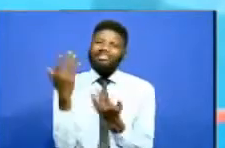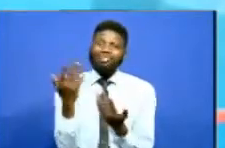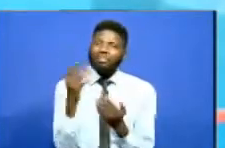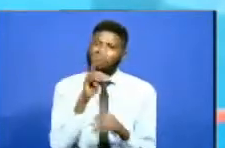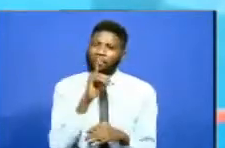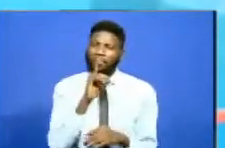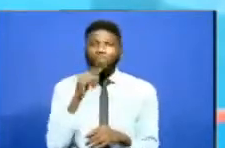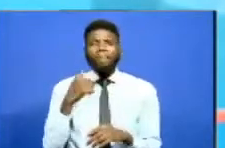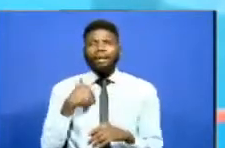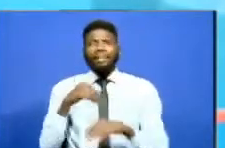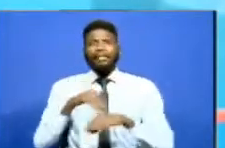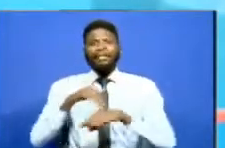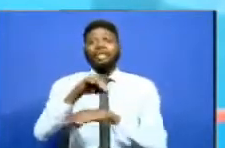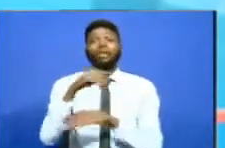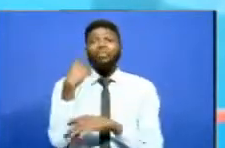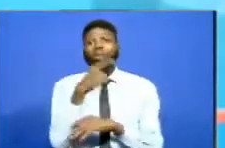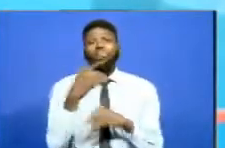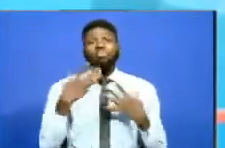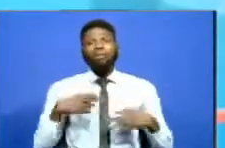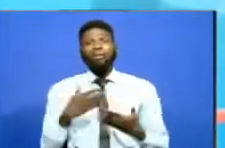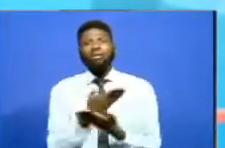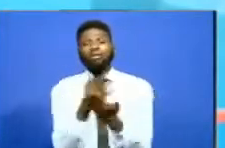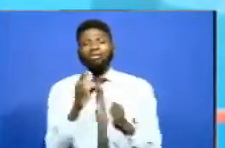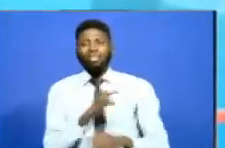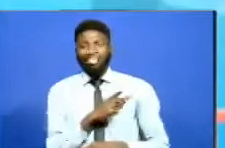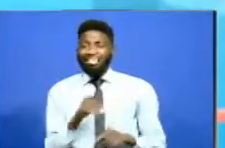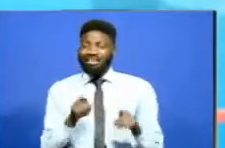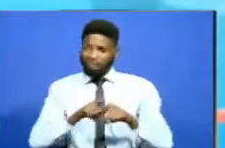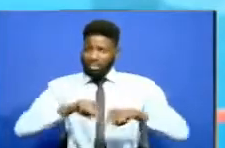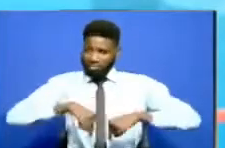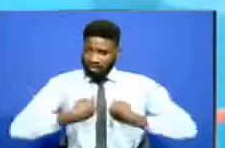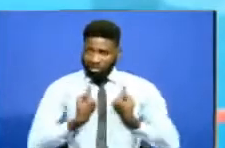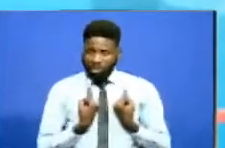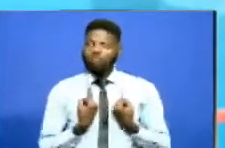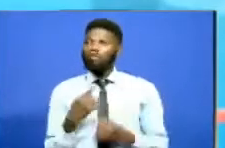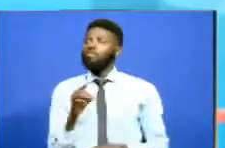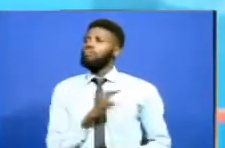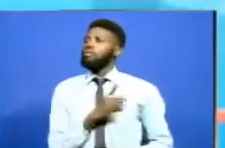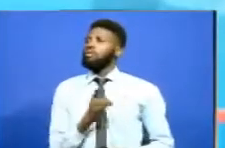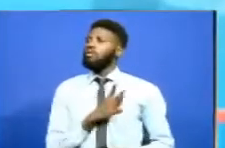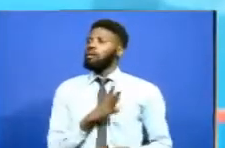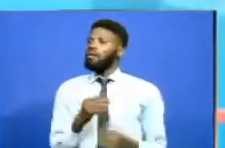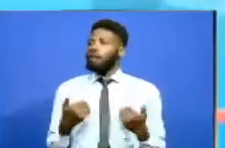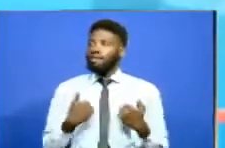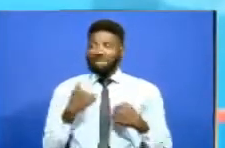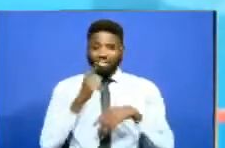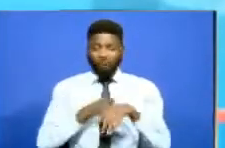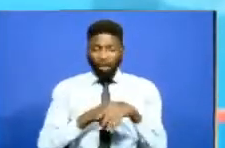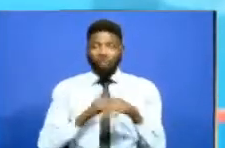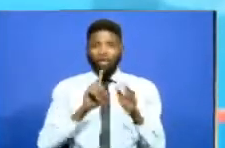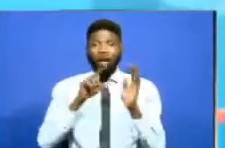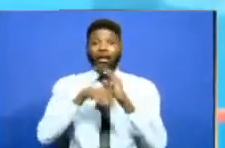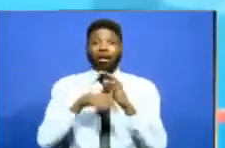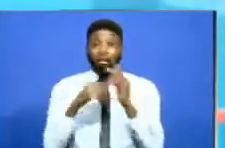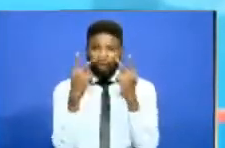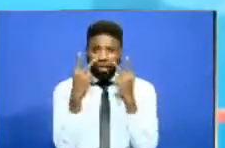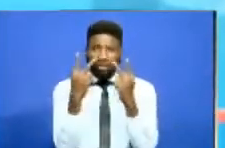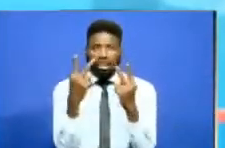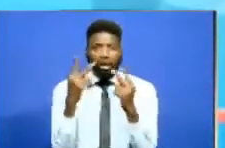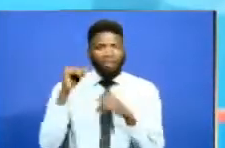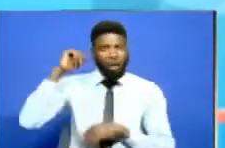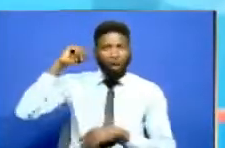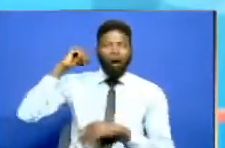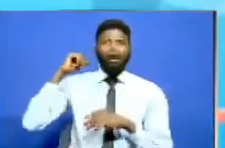are afraid." And even me, to be honest, I found myself afraid when I came to reality with what I've always seen in